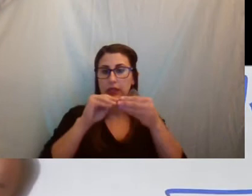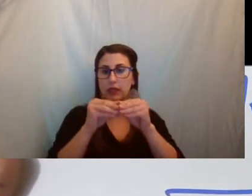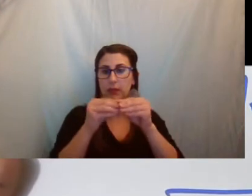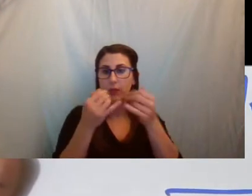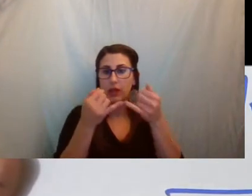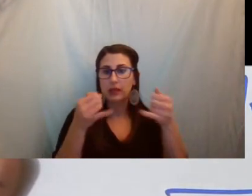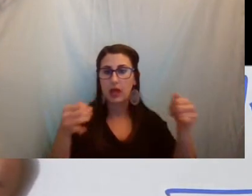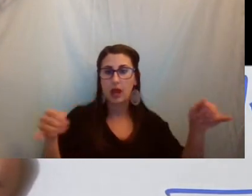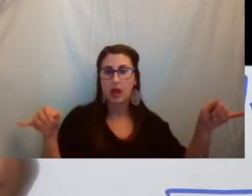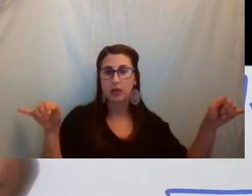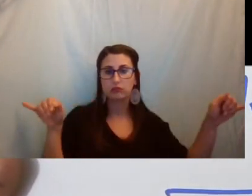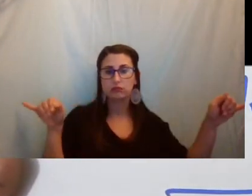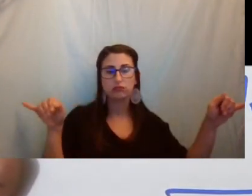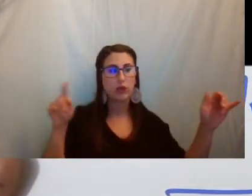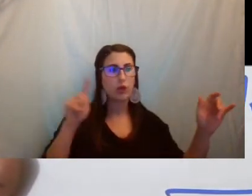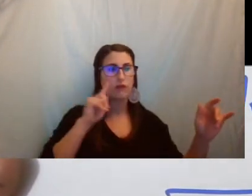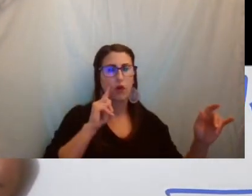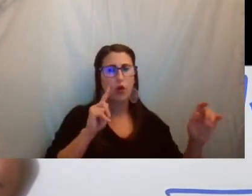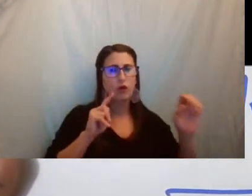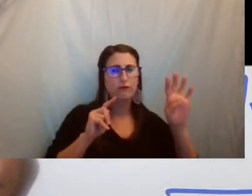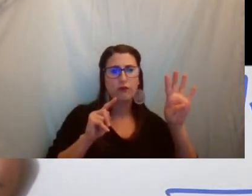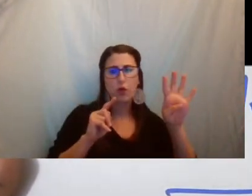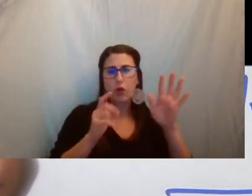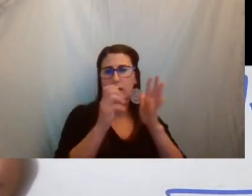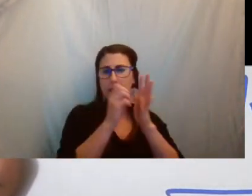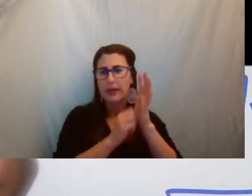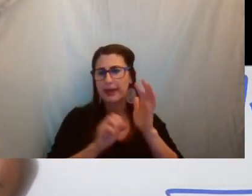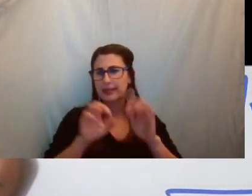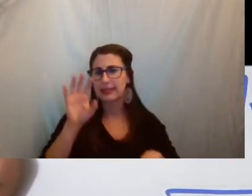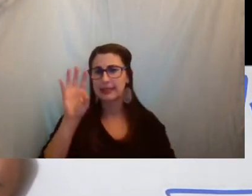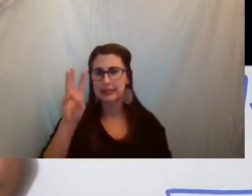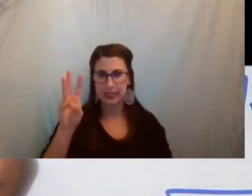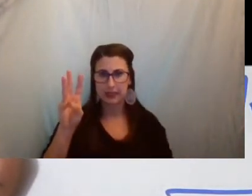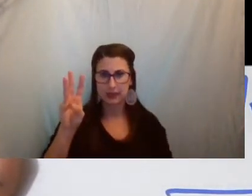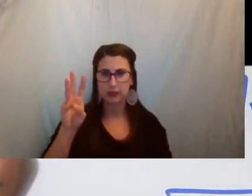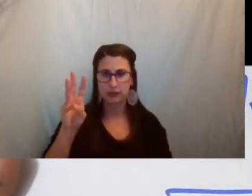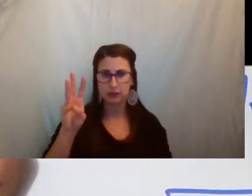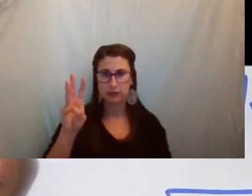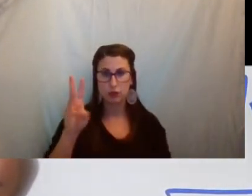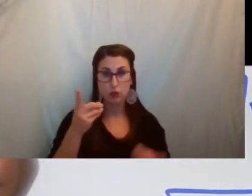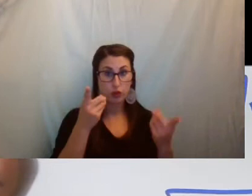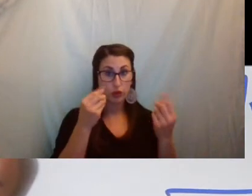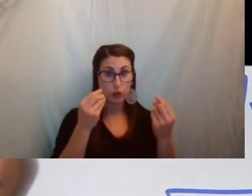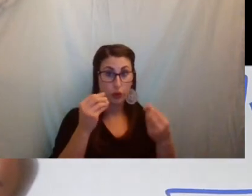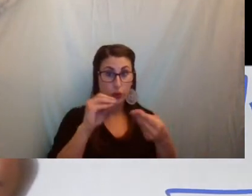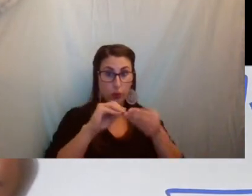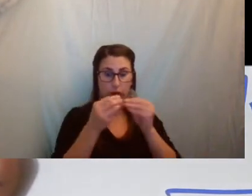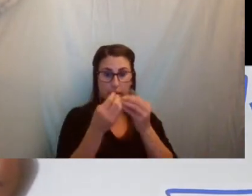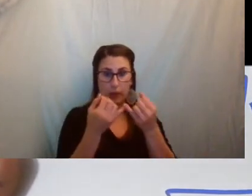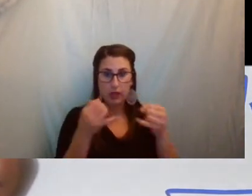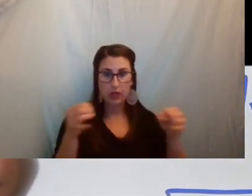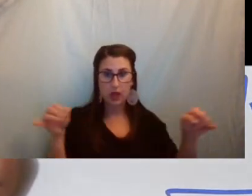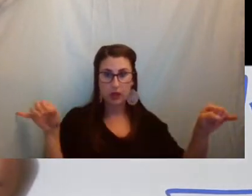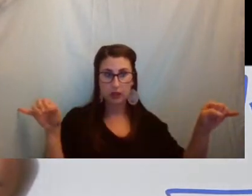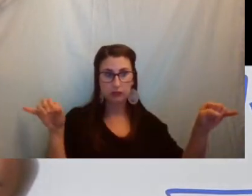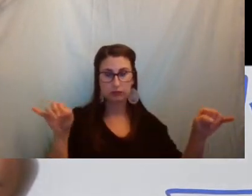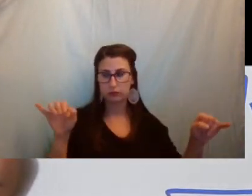if it was like 4 minus 6, we had a number